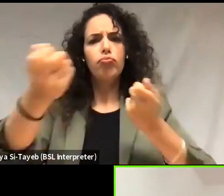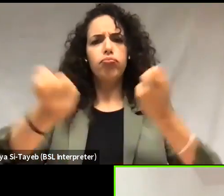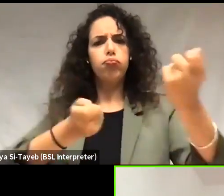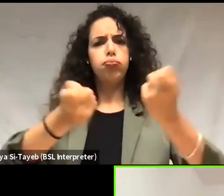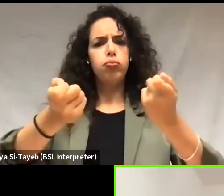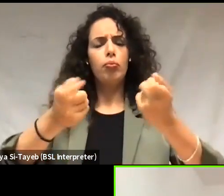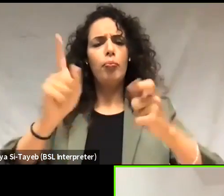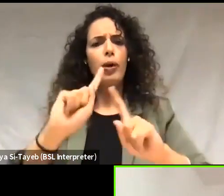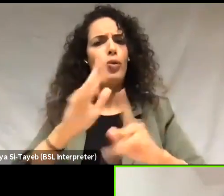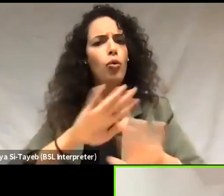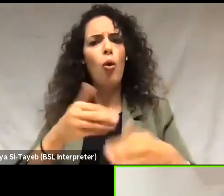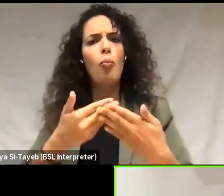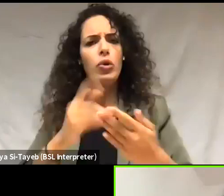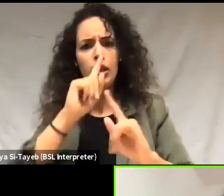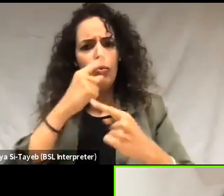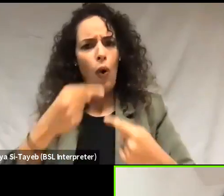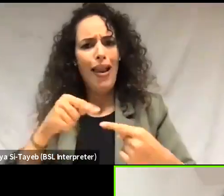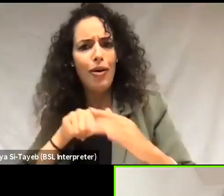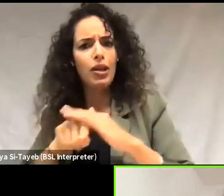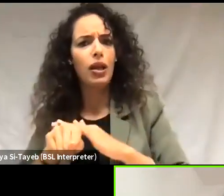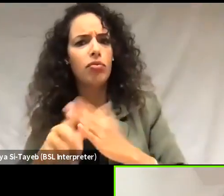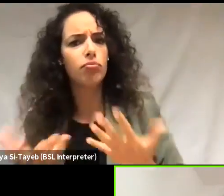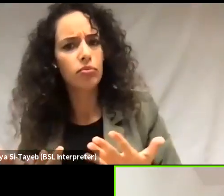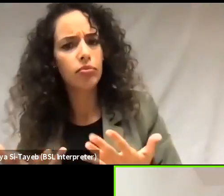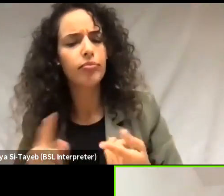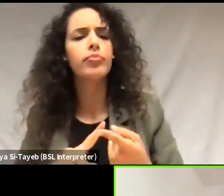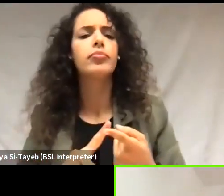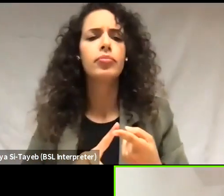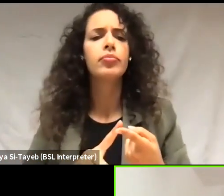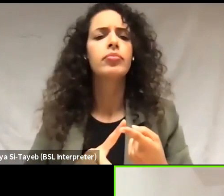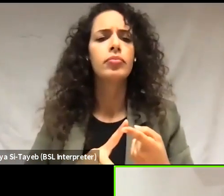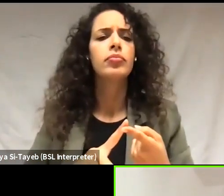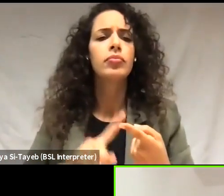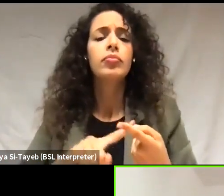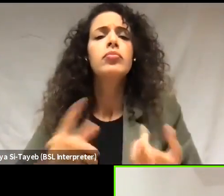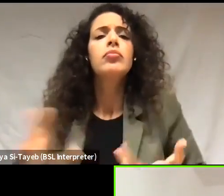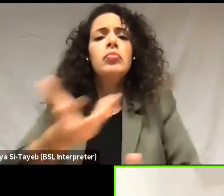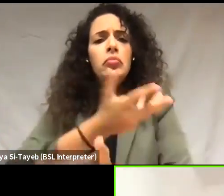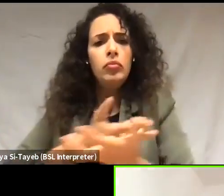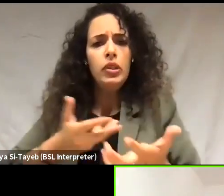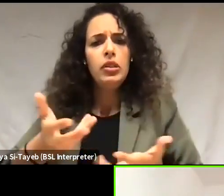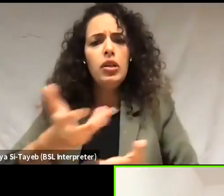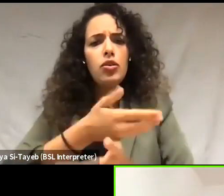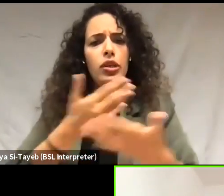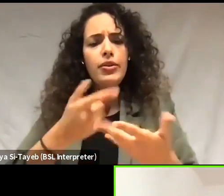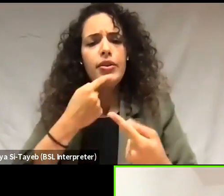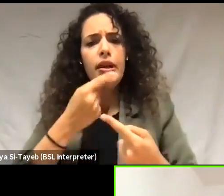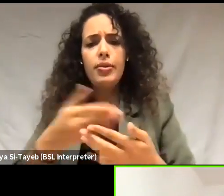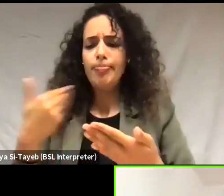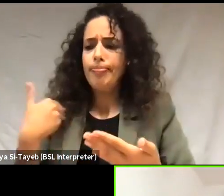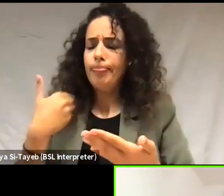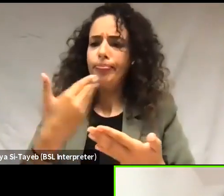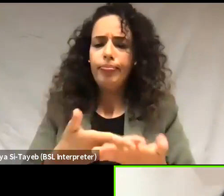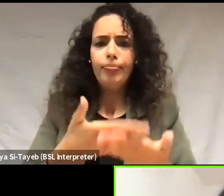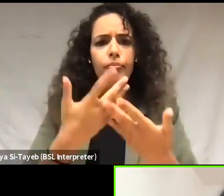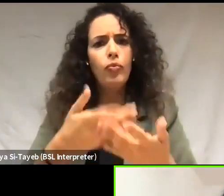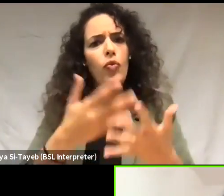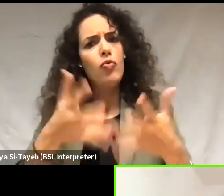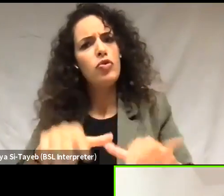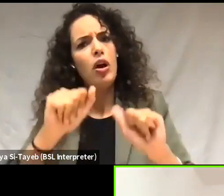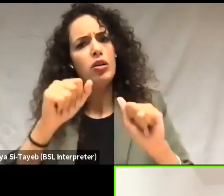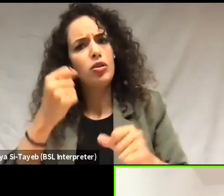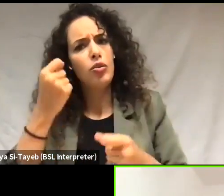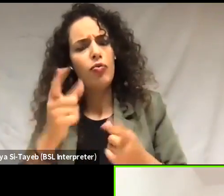terrorism, which is subject of the discussion today, has come to play a particularly prominent role in the public's understanding of